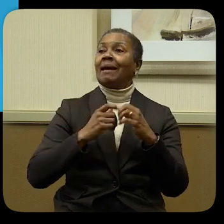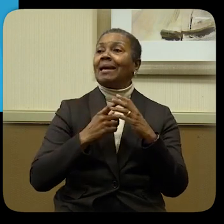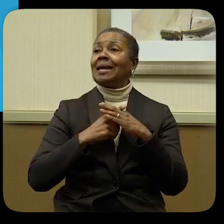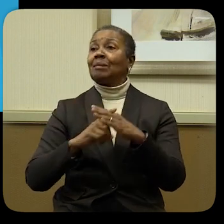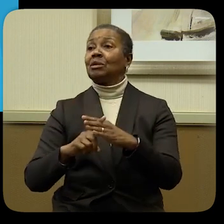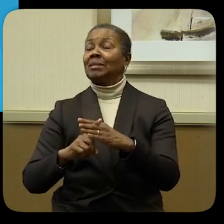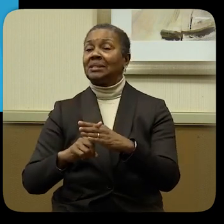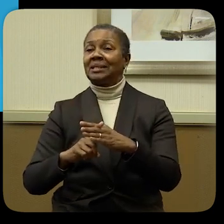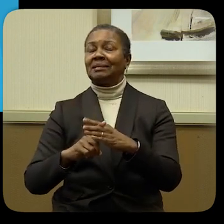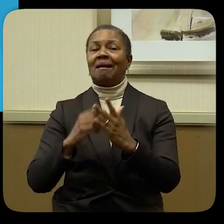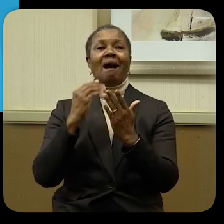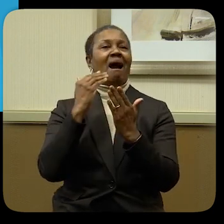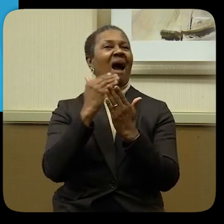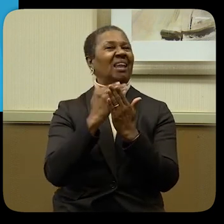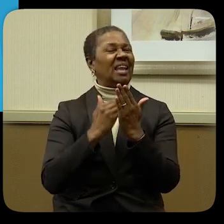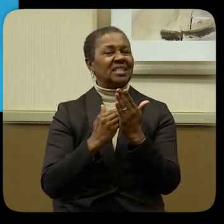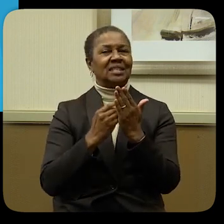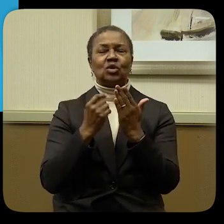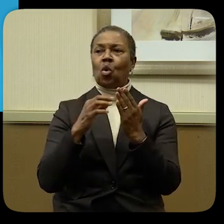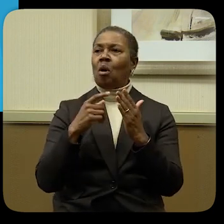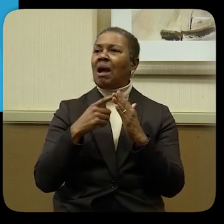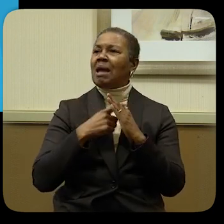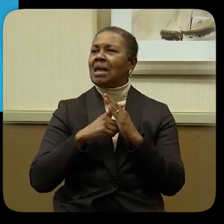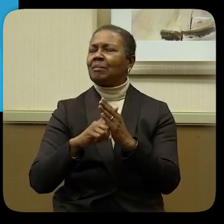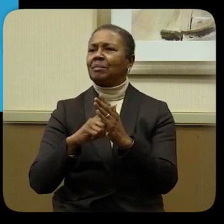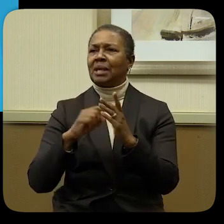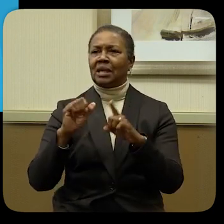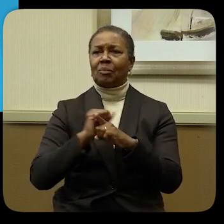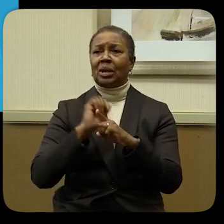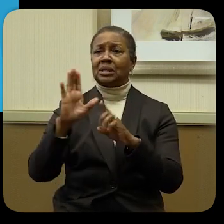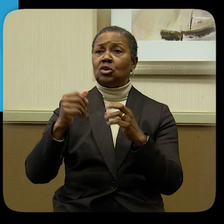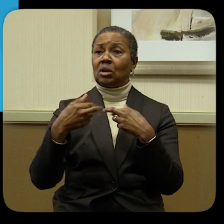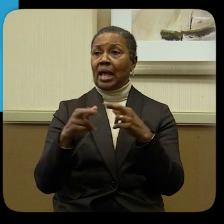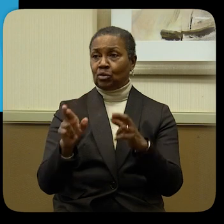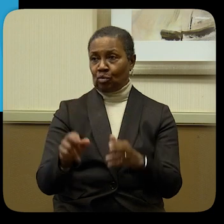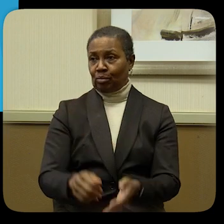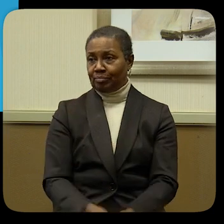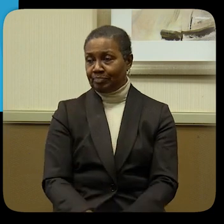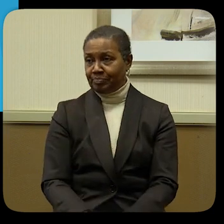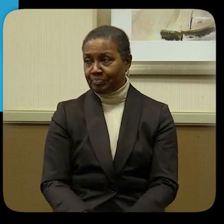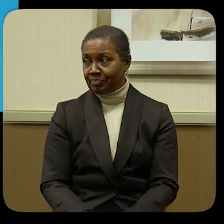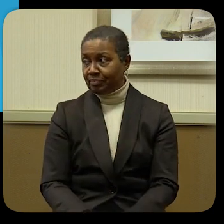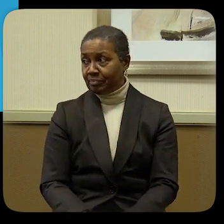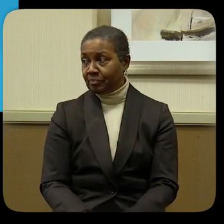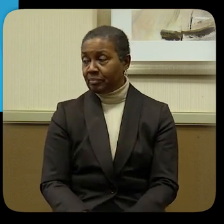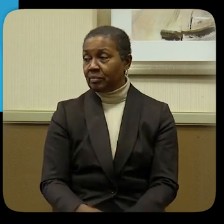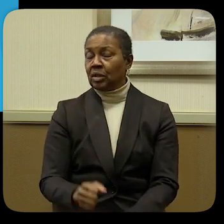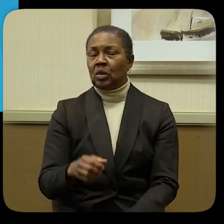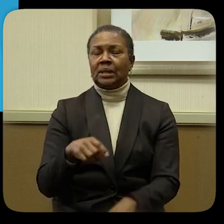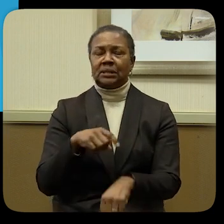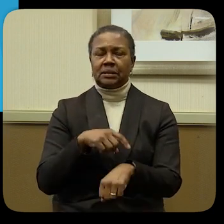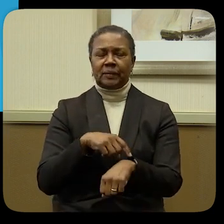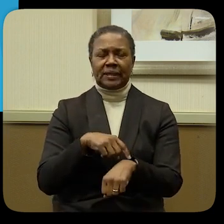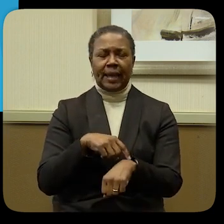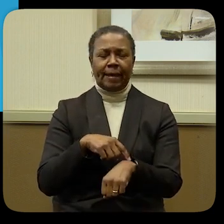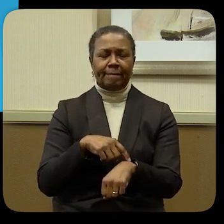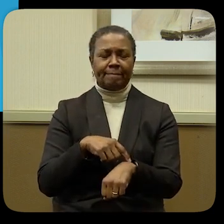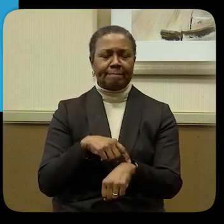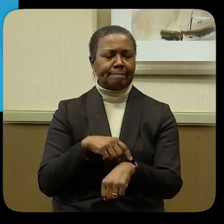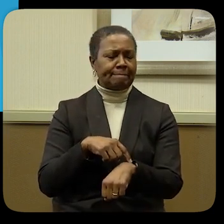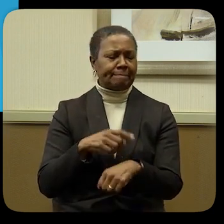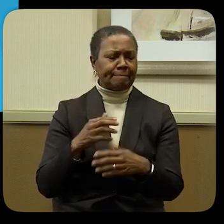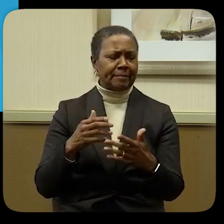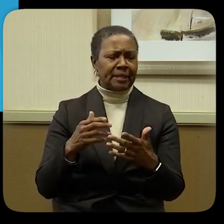implementing a lesson or a practice within your classroom. So let's see what time it